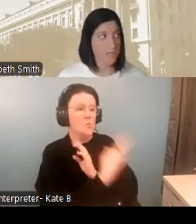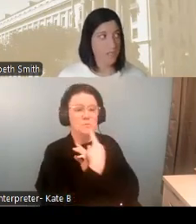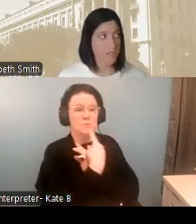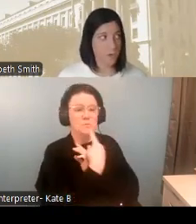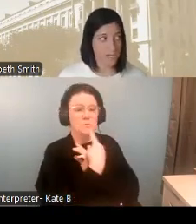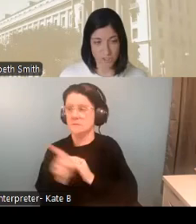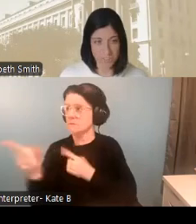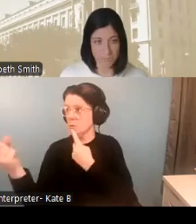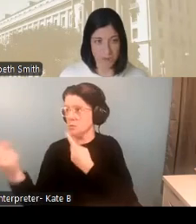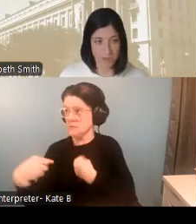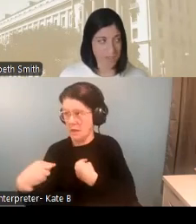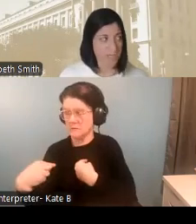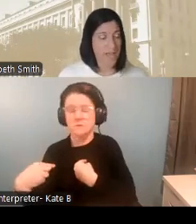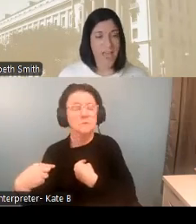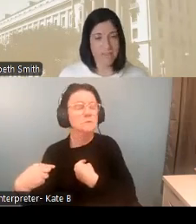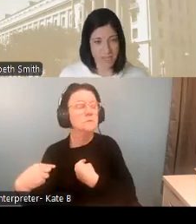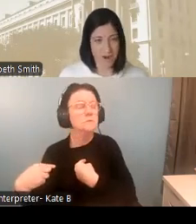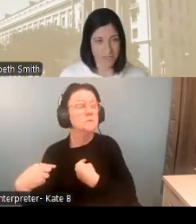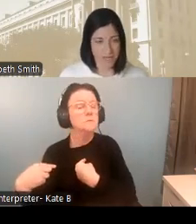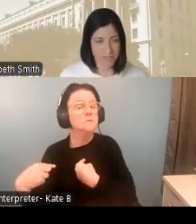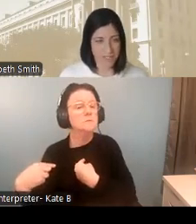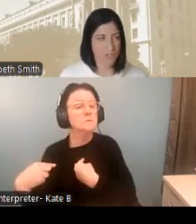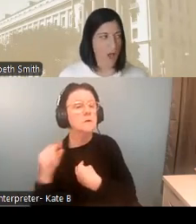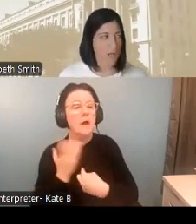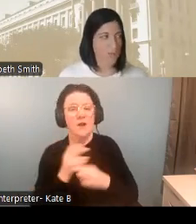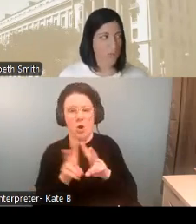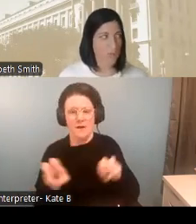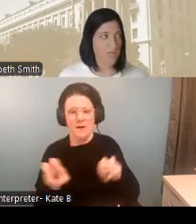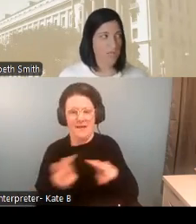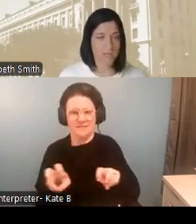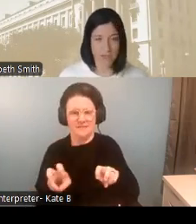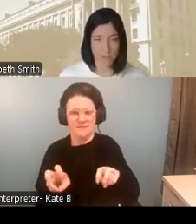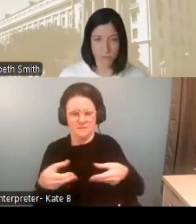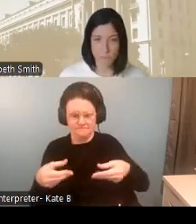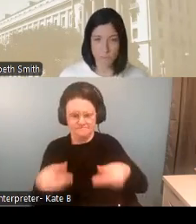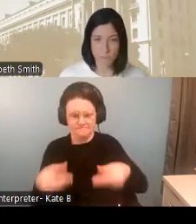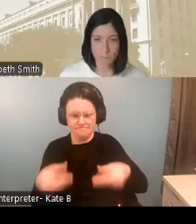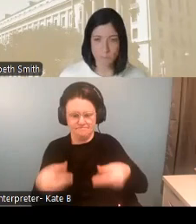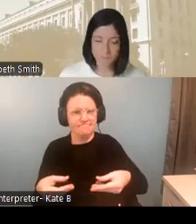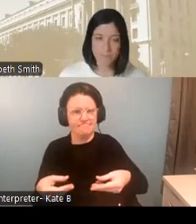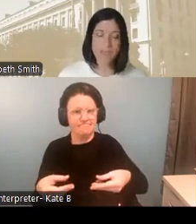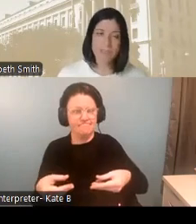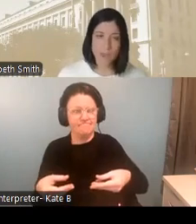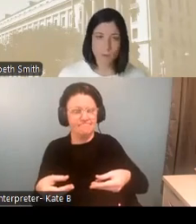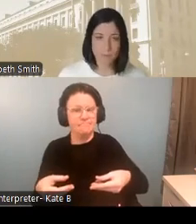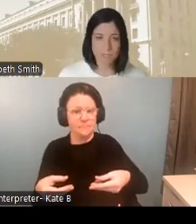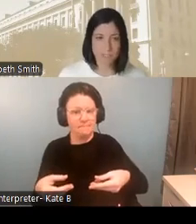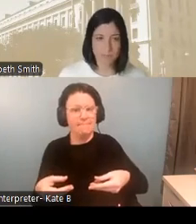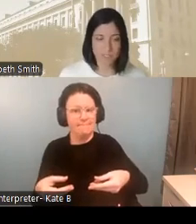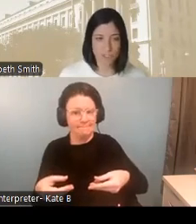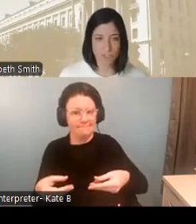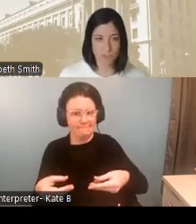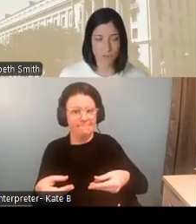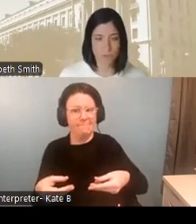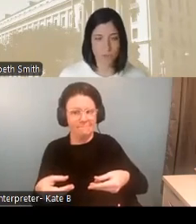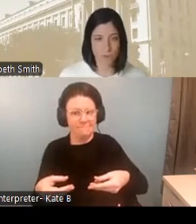the awarding agency response, and then our analysis. So all of this will be in the final report package. That will be